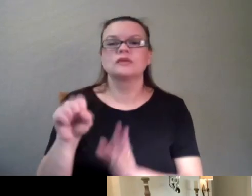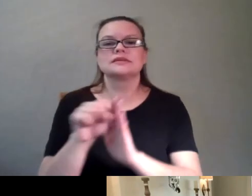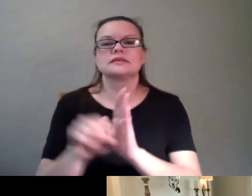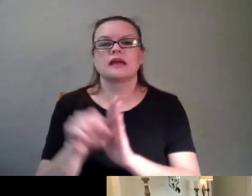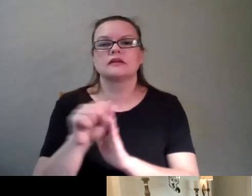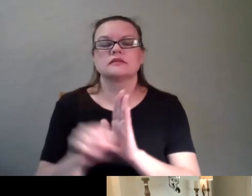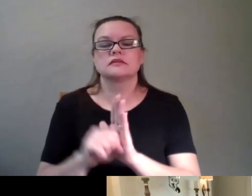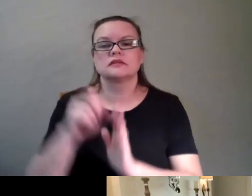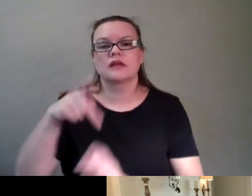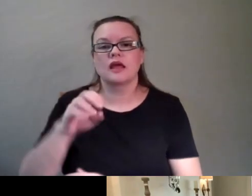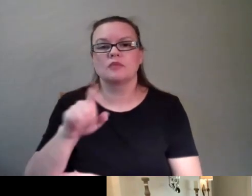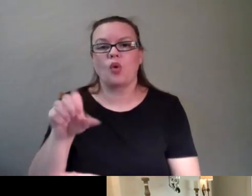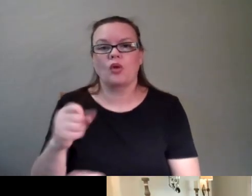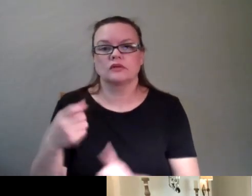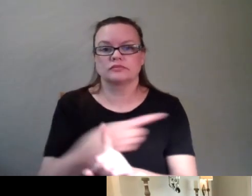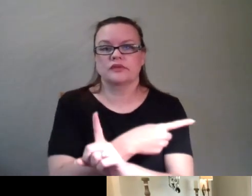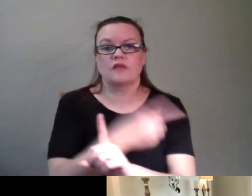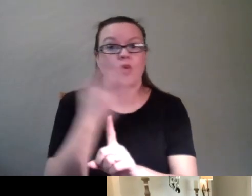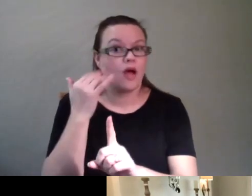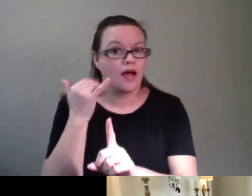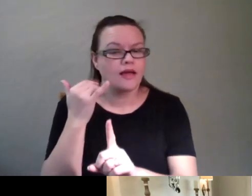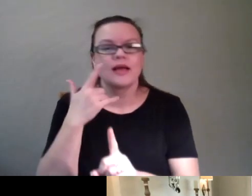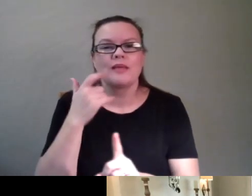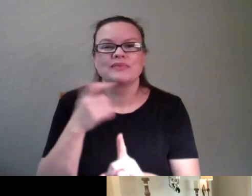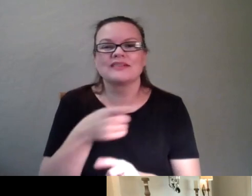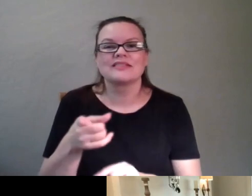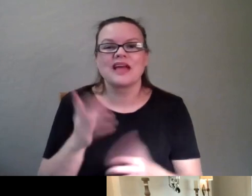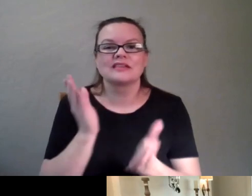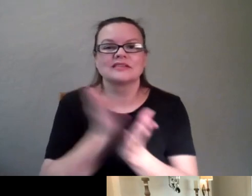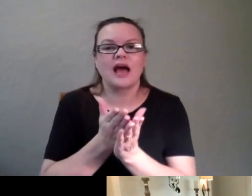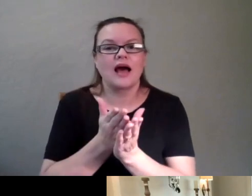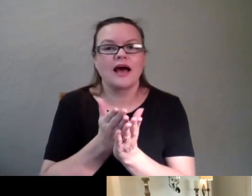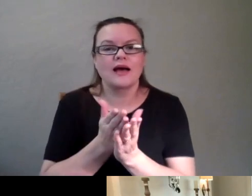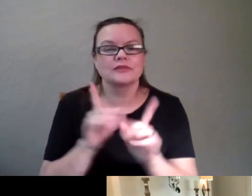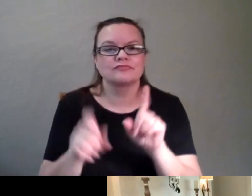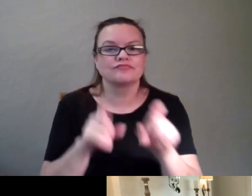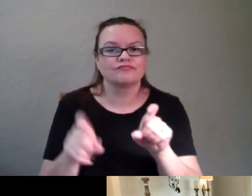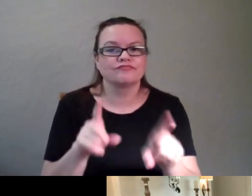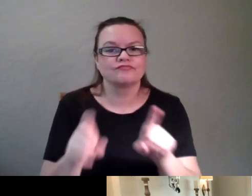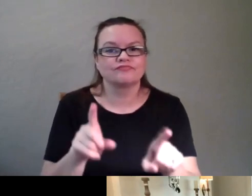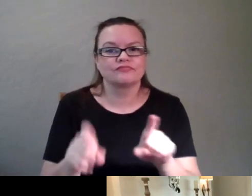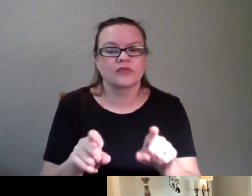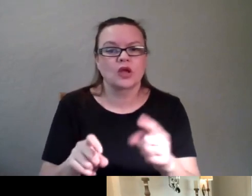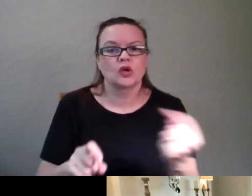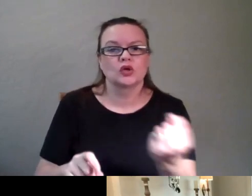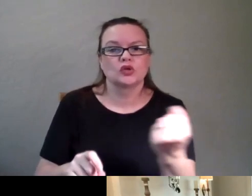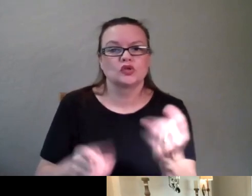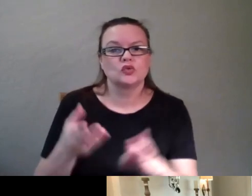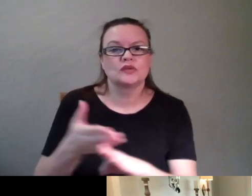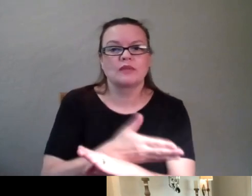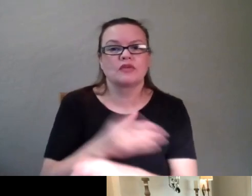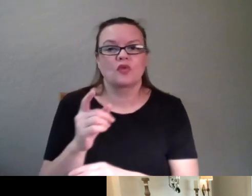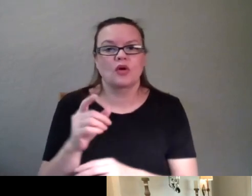off. They were off because they stopped, the last night they were in the field was on Tuesday before the Tuesday